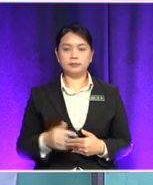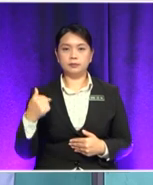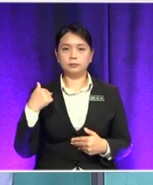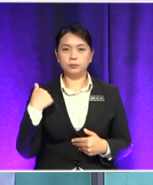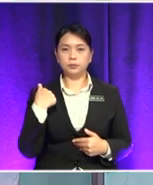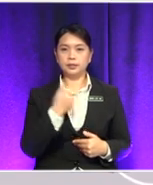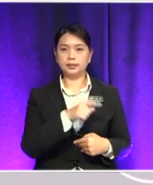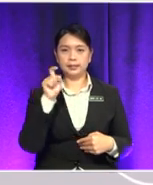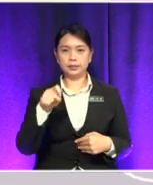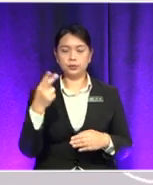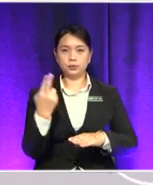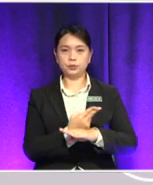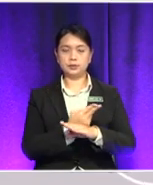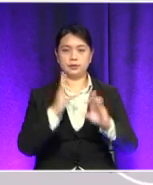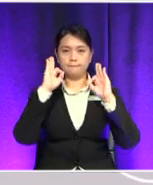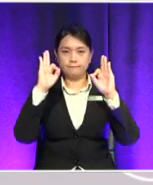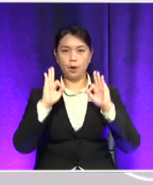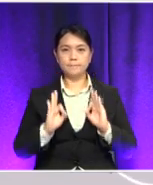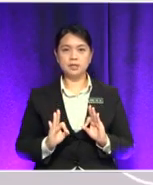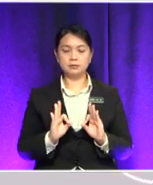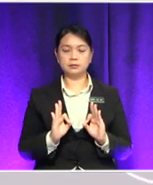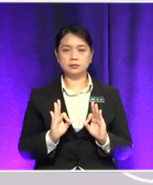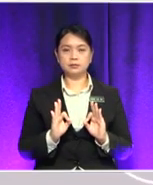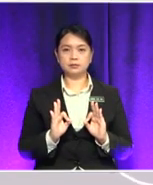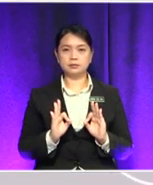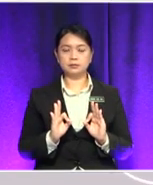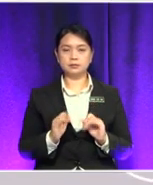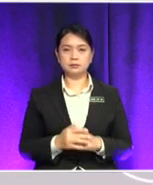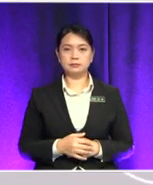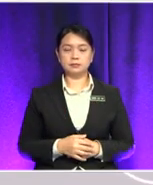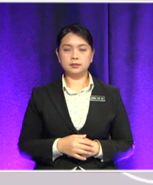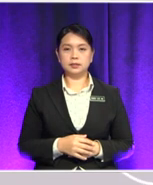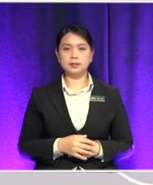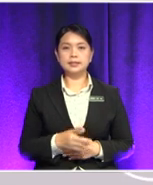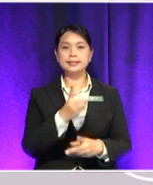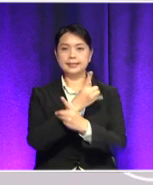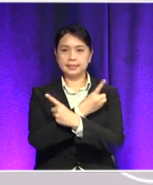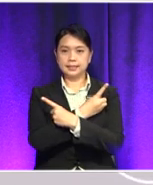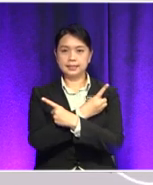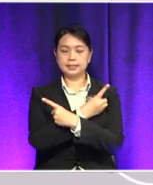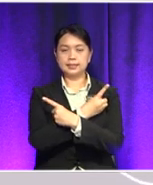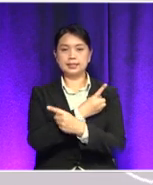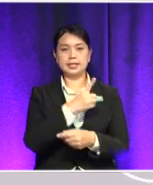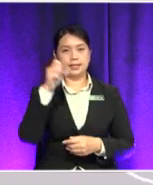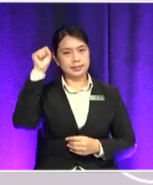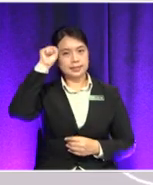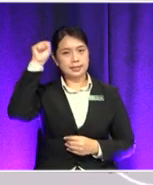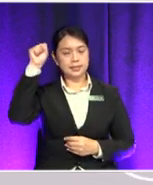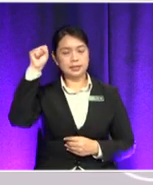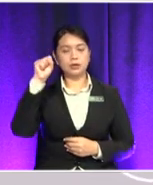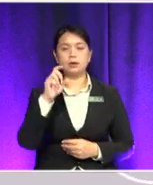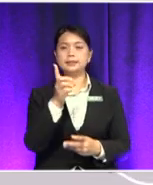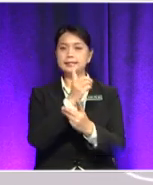use a formal greeting. So we have to use dear sir or madam or dear editor. So we cannot simply